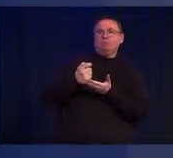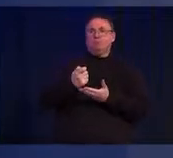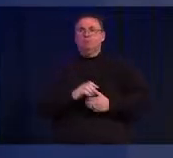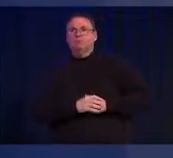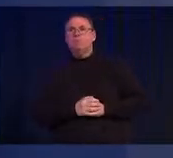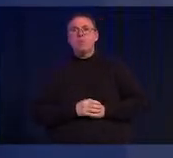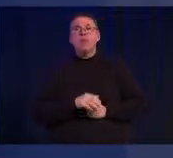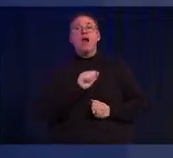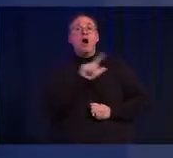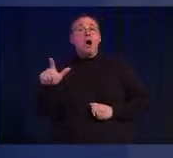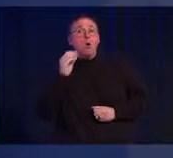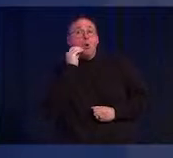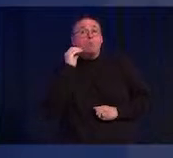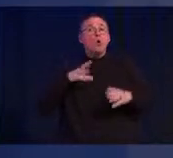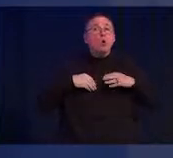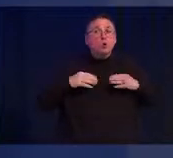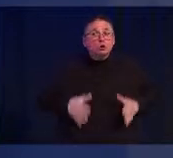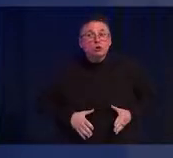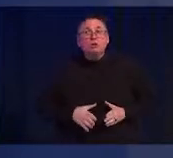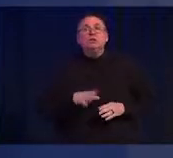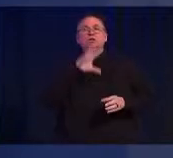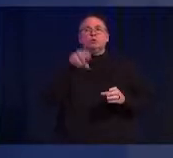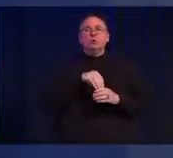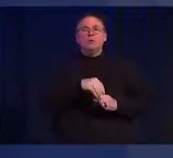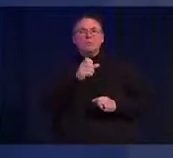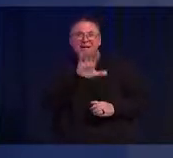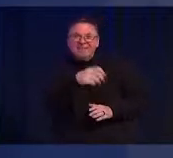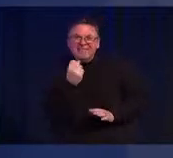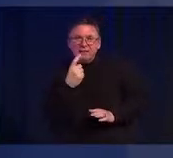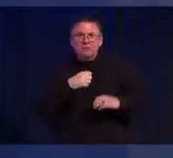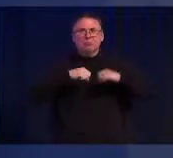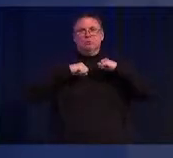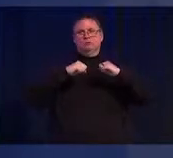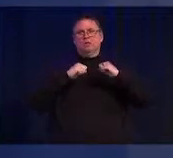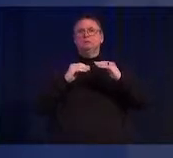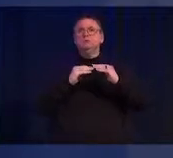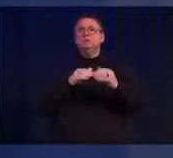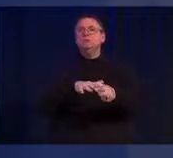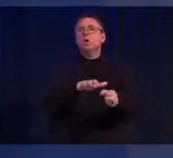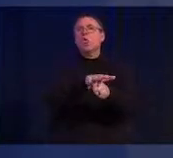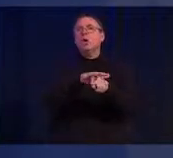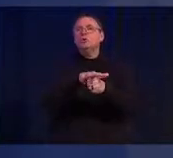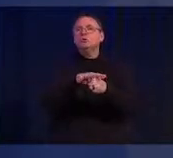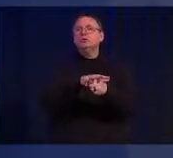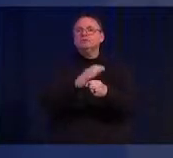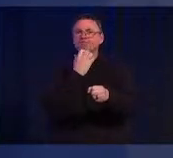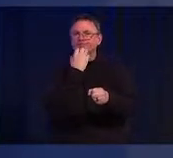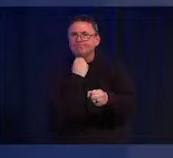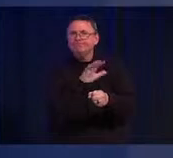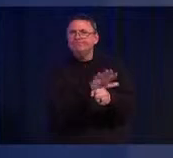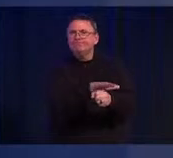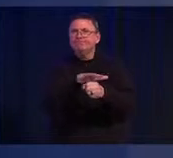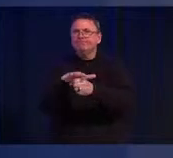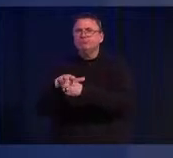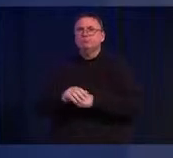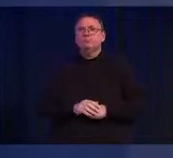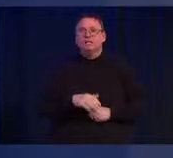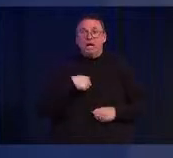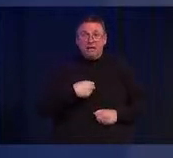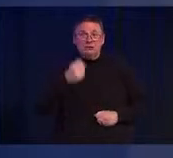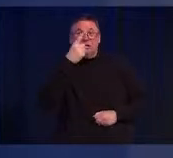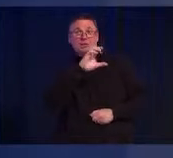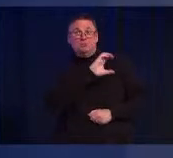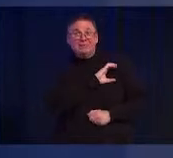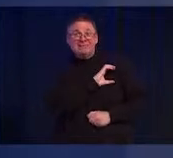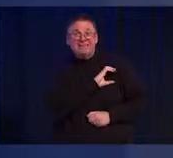homeowners, but it also protects the local level. Having been a local superintendent, and I understand the power of police, fifth-generation farm